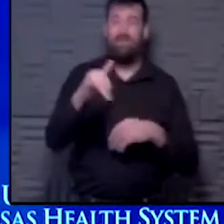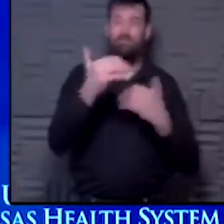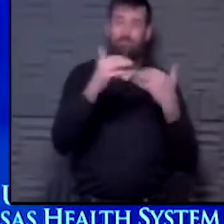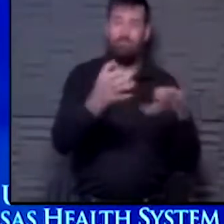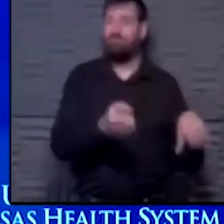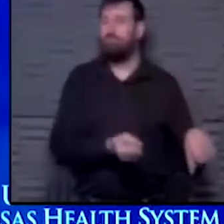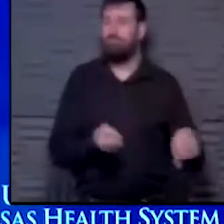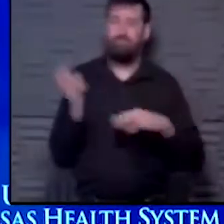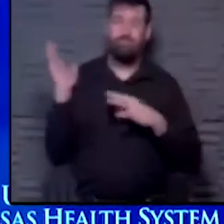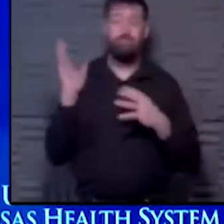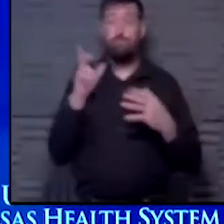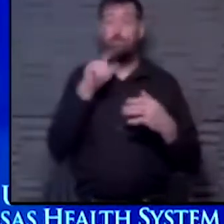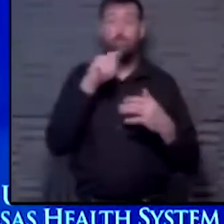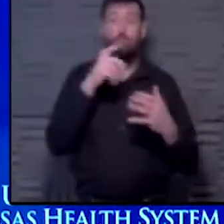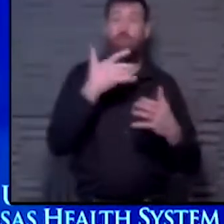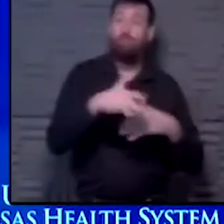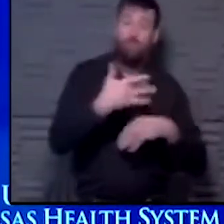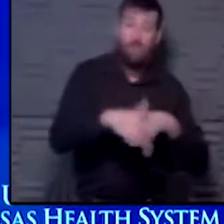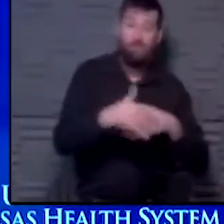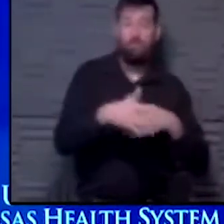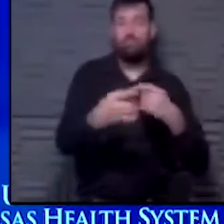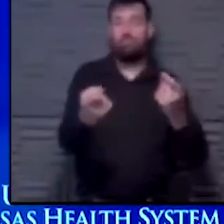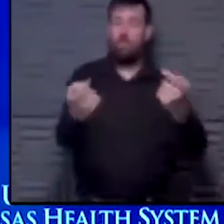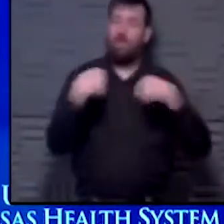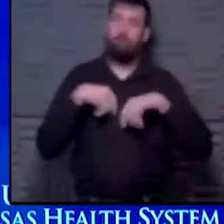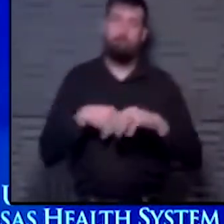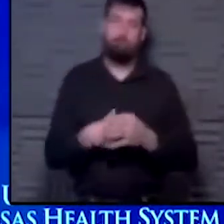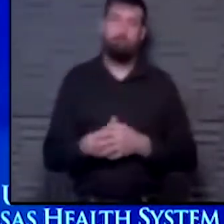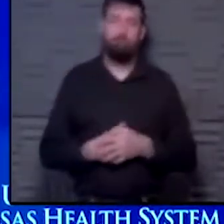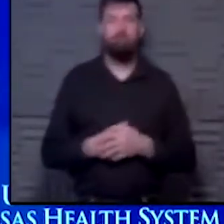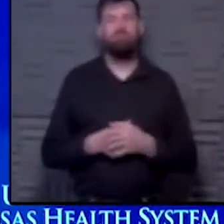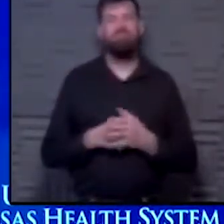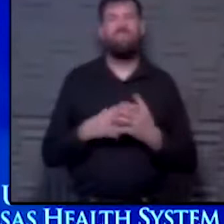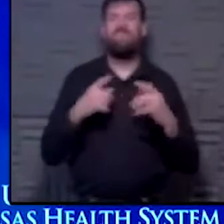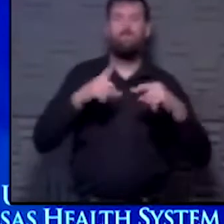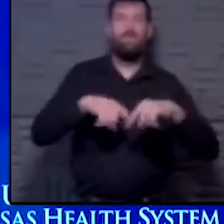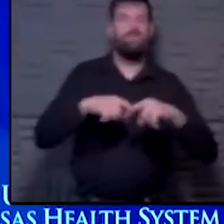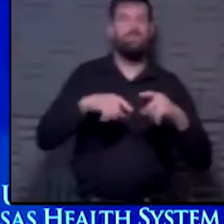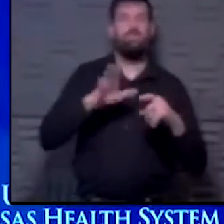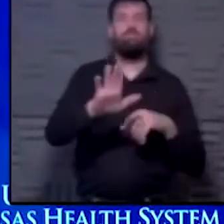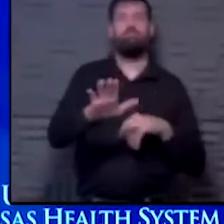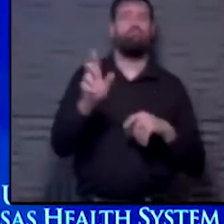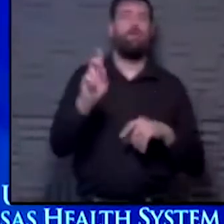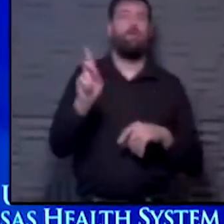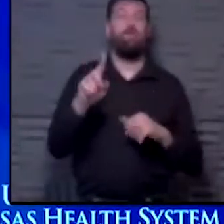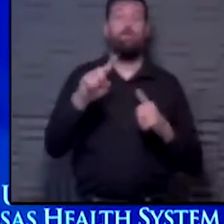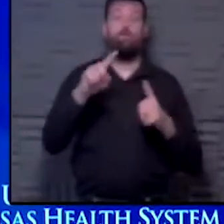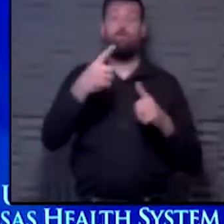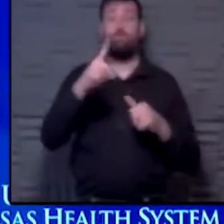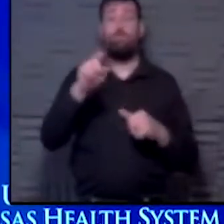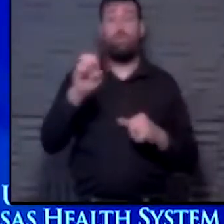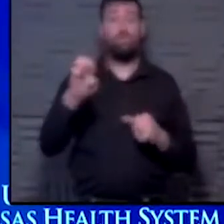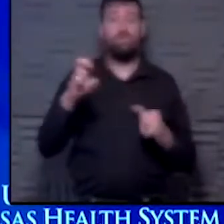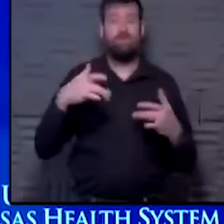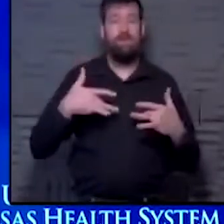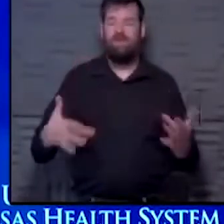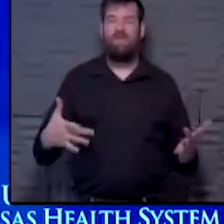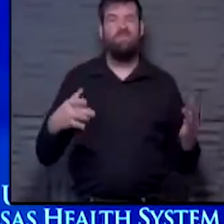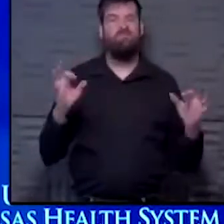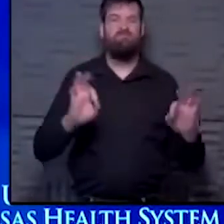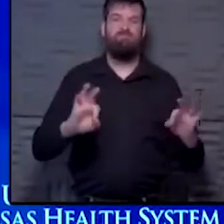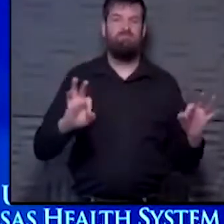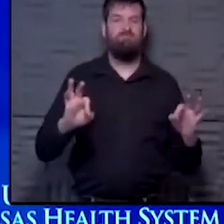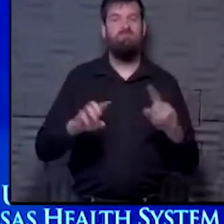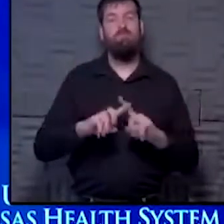started vaccinating whoever can come in. So I think a lot of it has to do with the logistics of where you are. First doses don't usually make people all that sick. It's